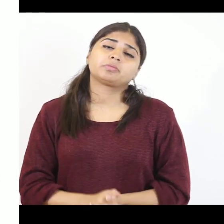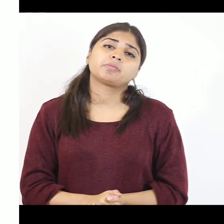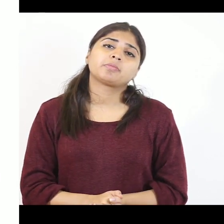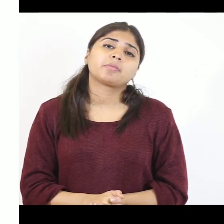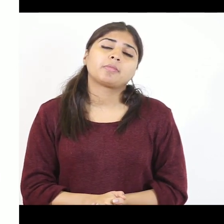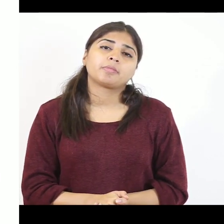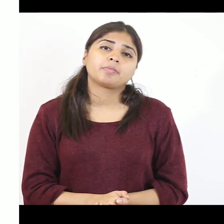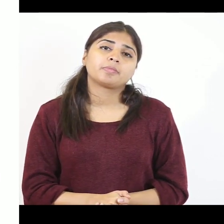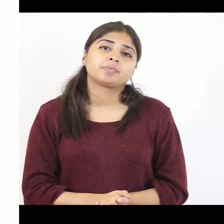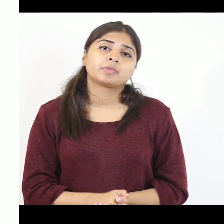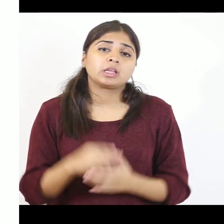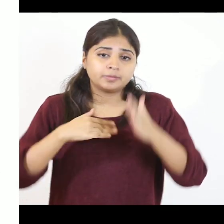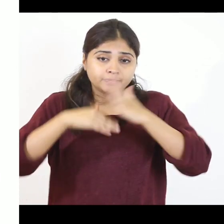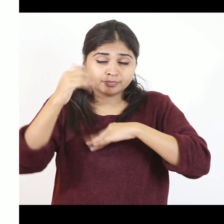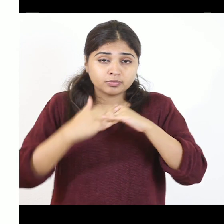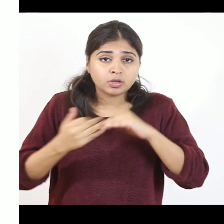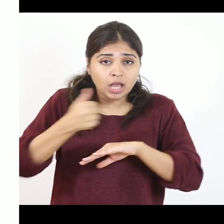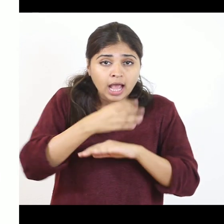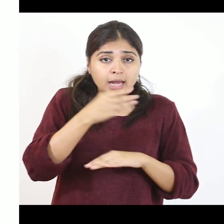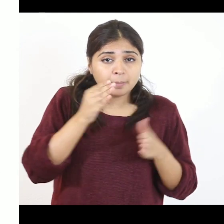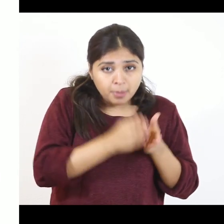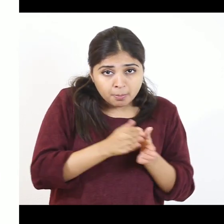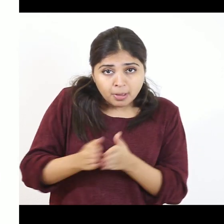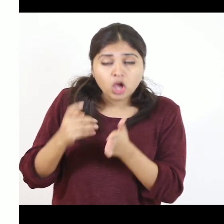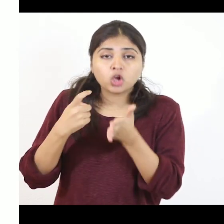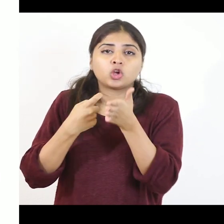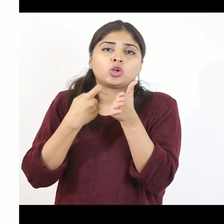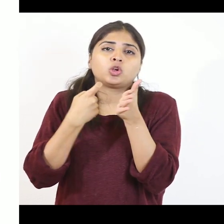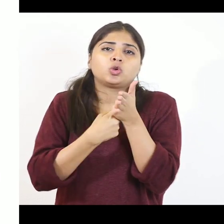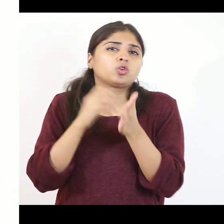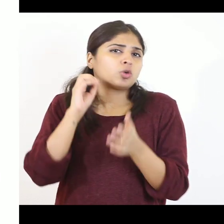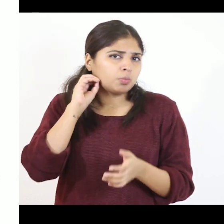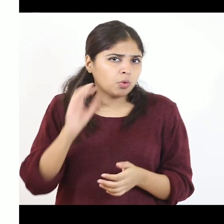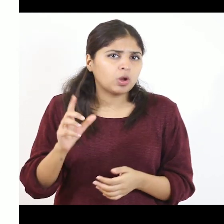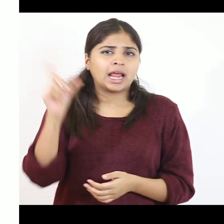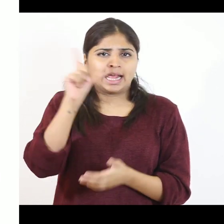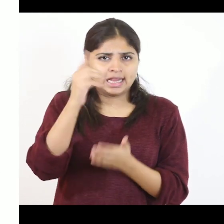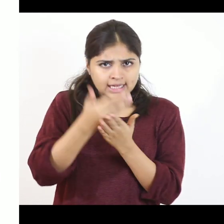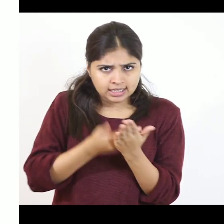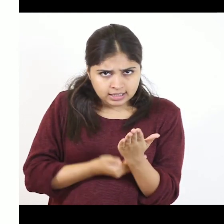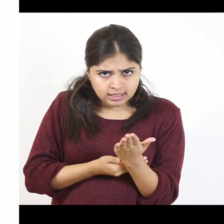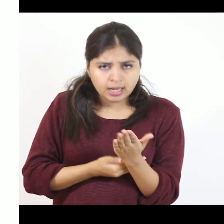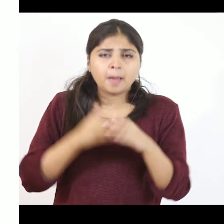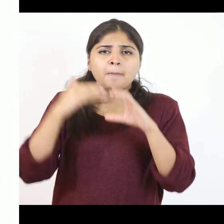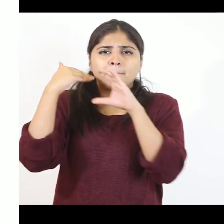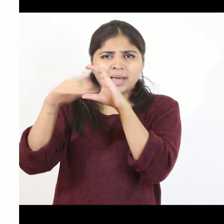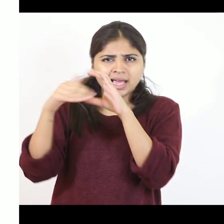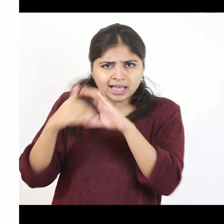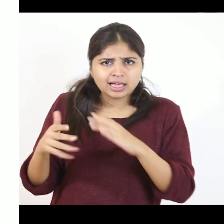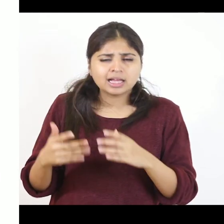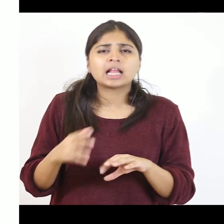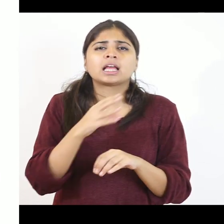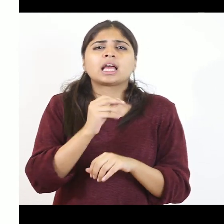Setting up and preparing reports, letters, mailing, labels, and other text material.